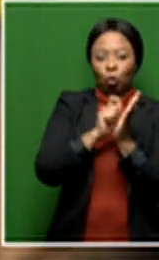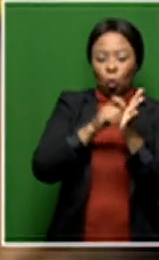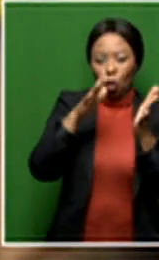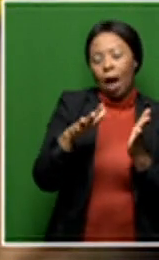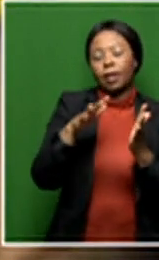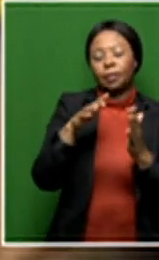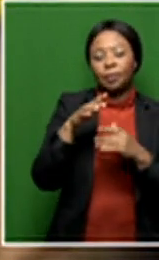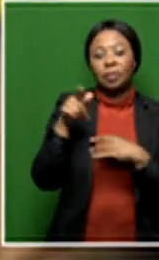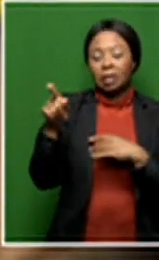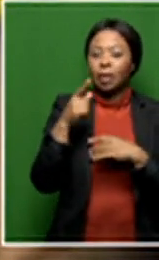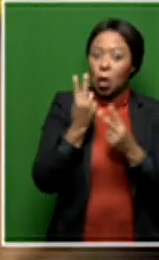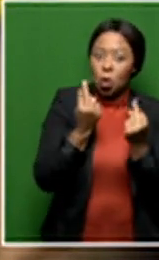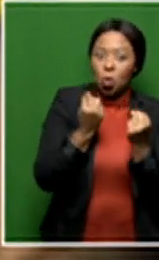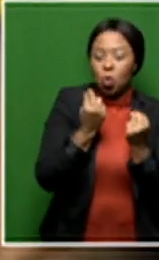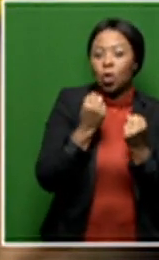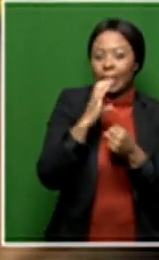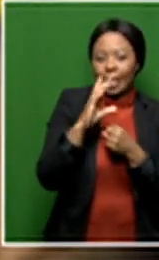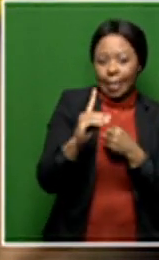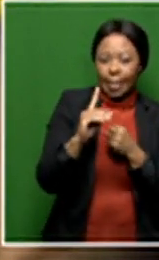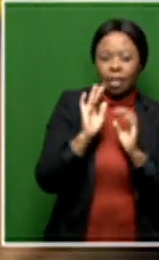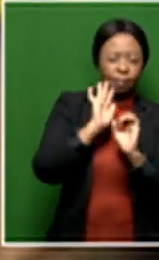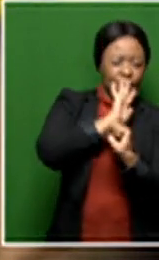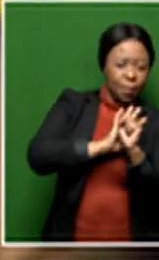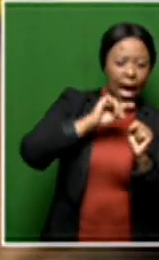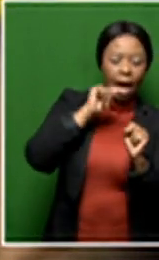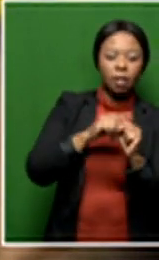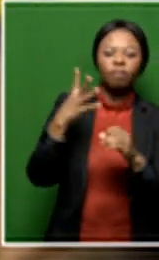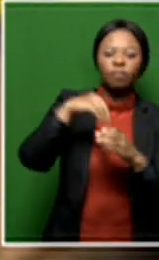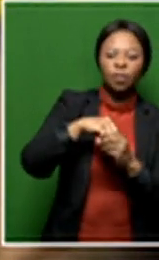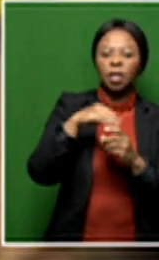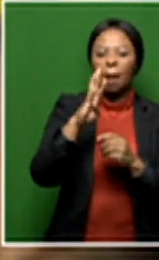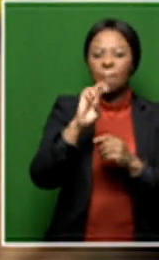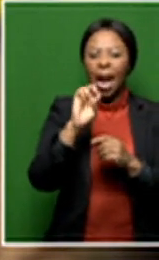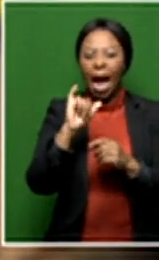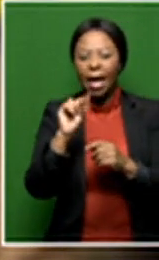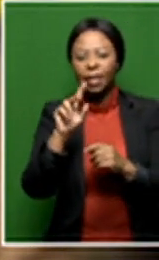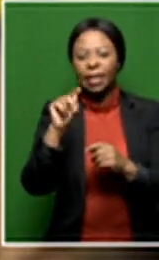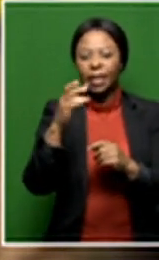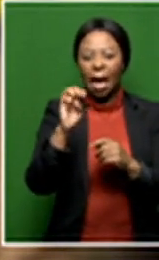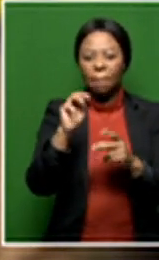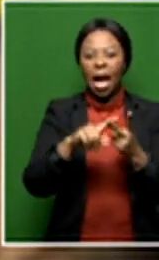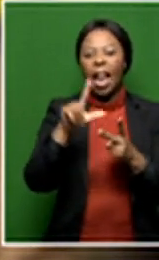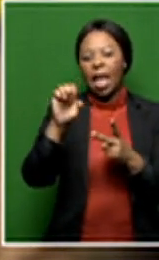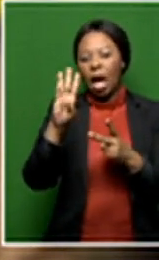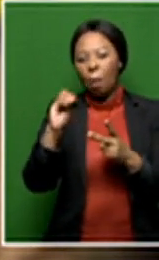been speaking to us about his new single titled Behind the Scenes that features Brian Temba, Lebohang Kgapola, and Vally Eaton.